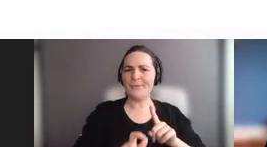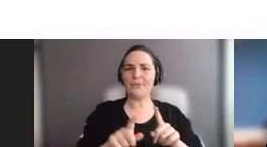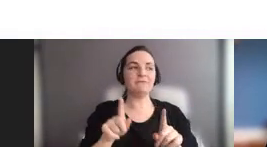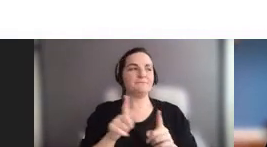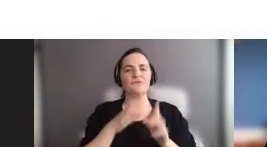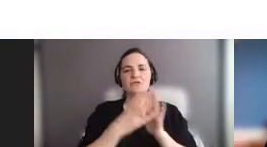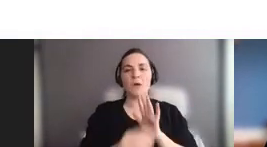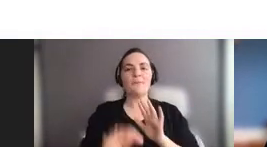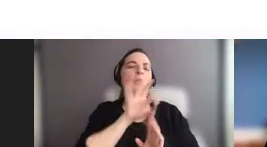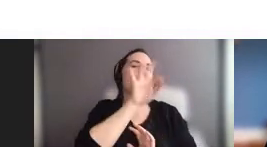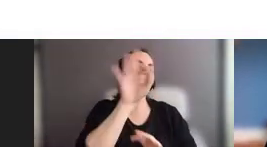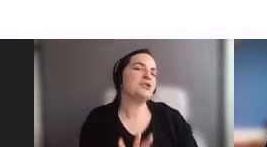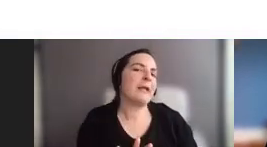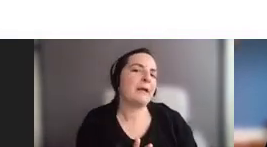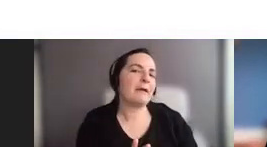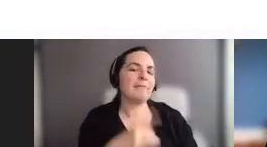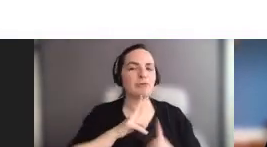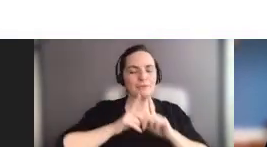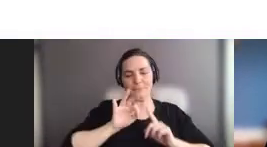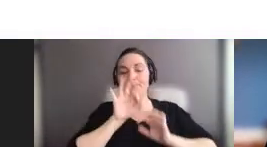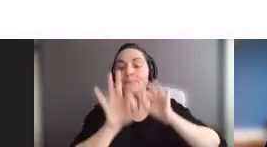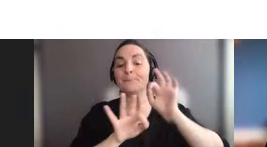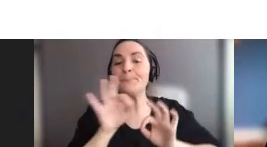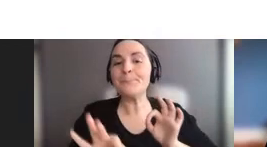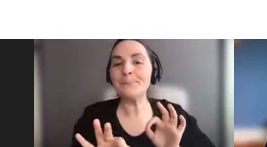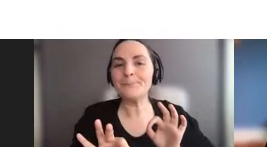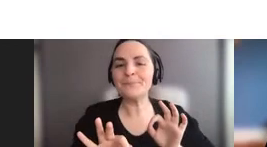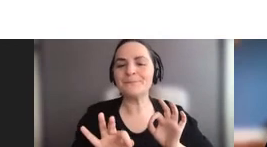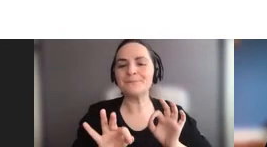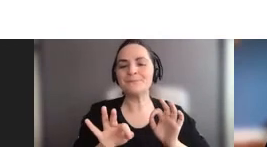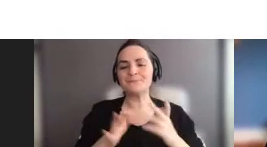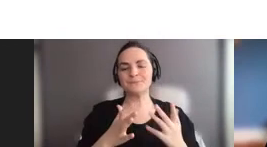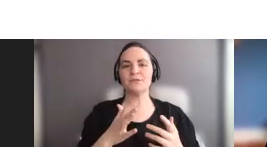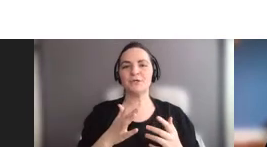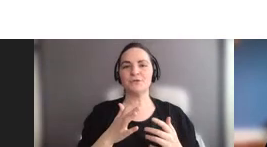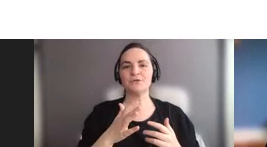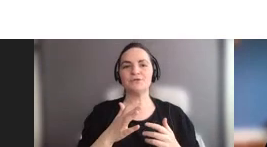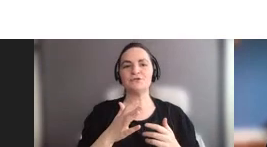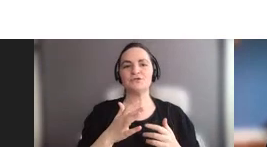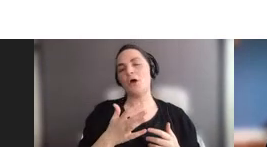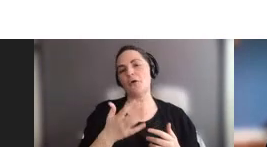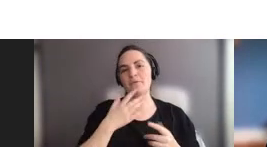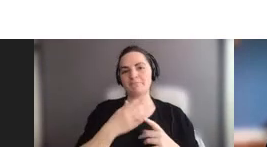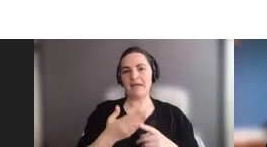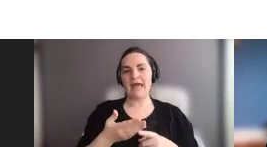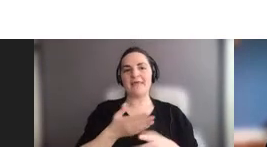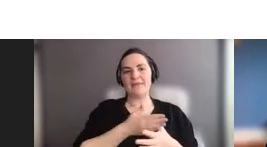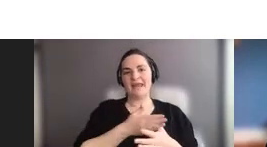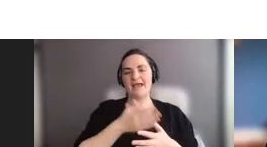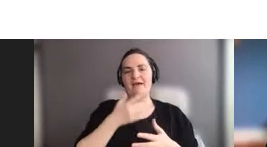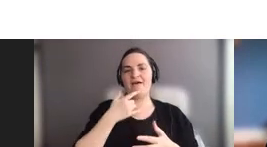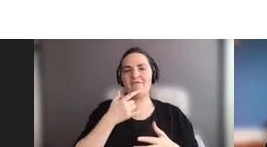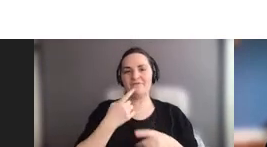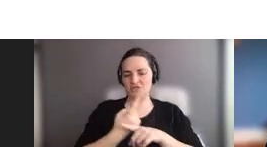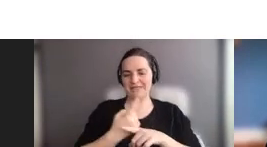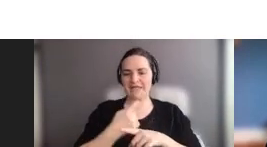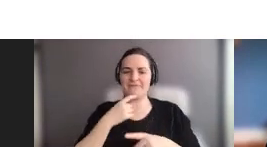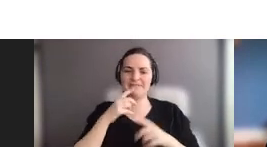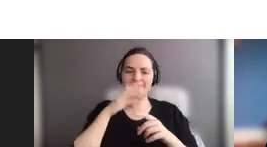questioning. So when I did the introductory chat about what we're covering in this session, I talked about the driving